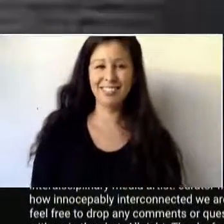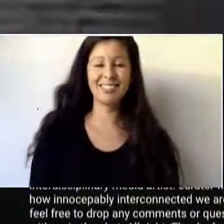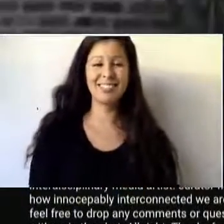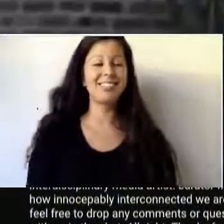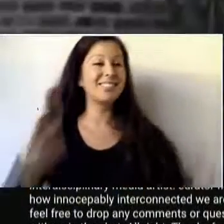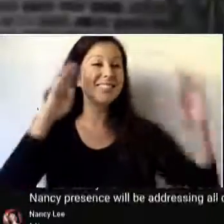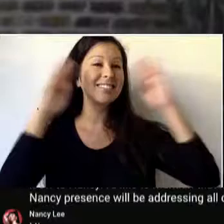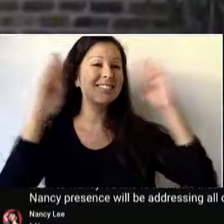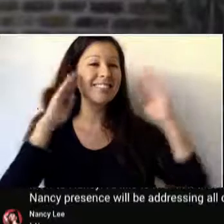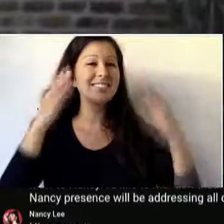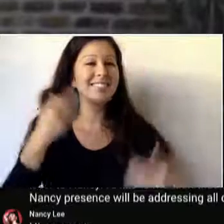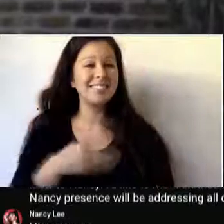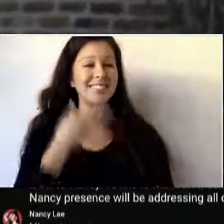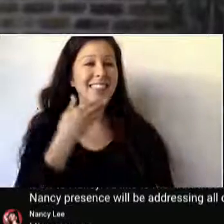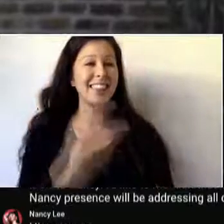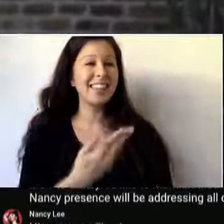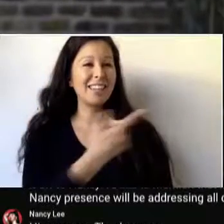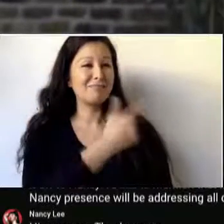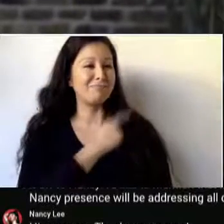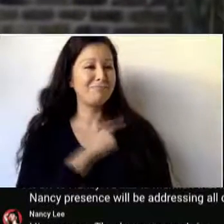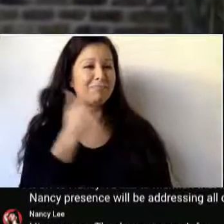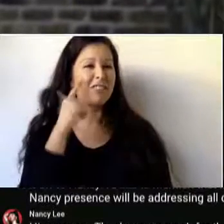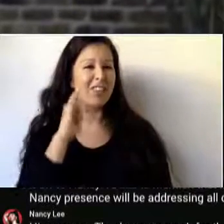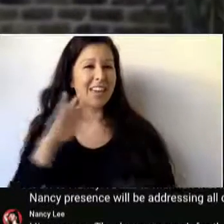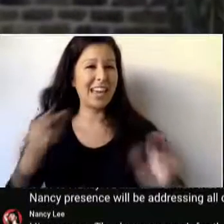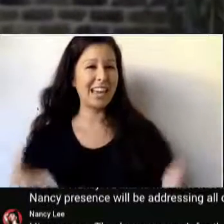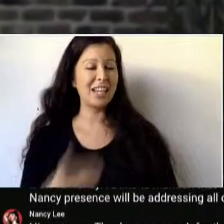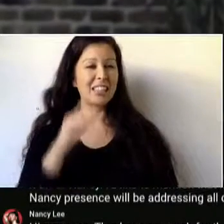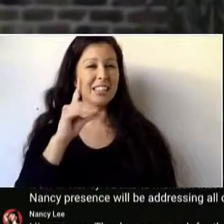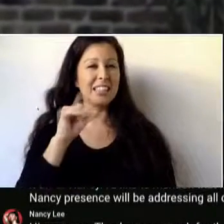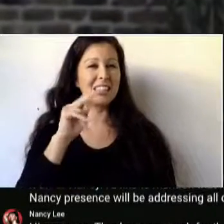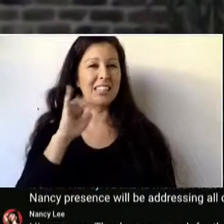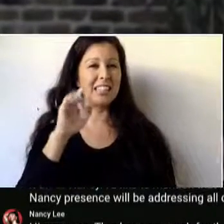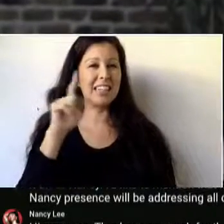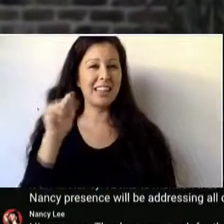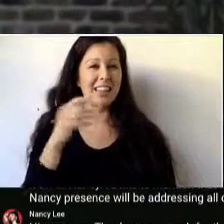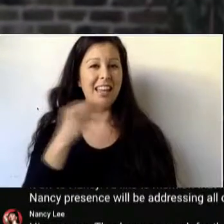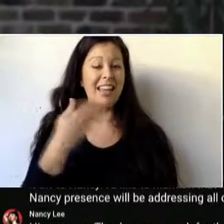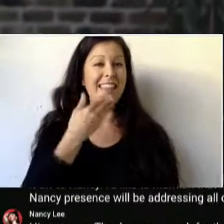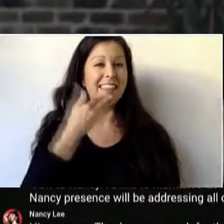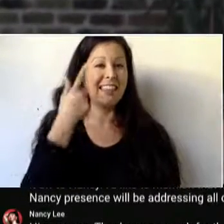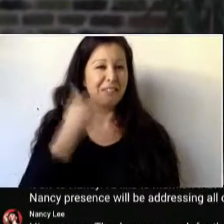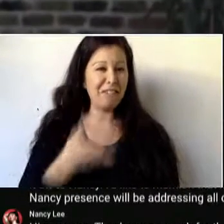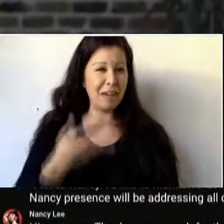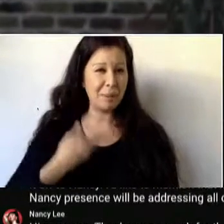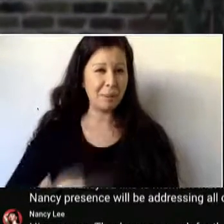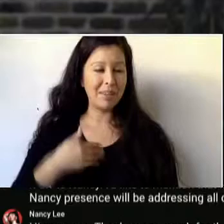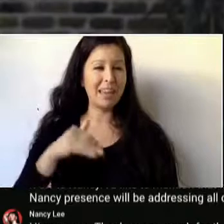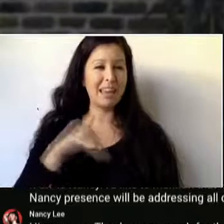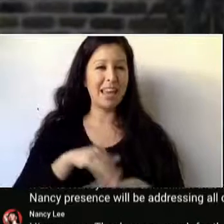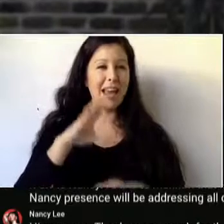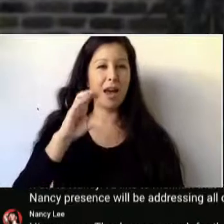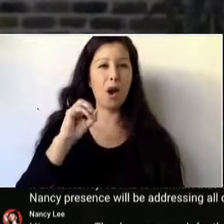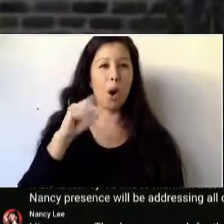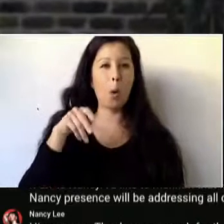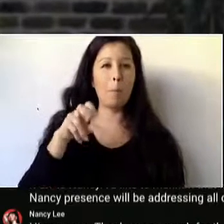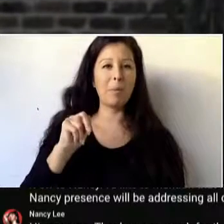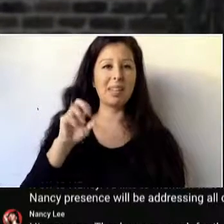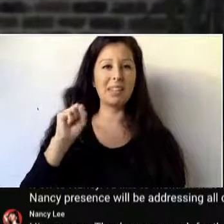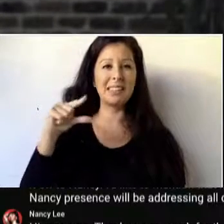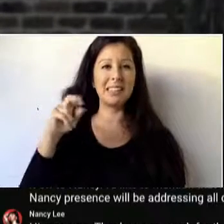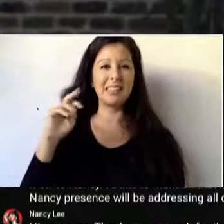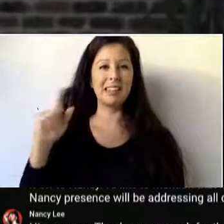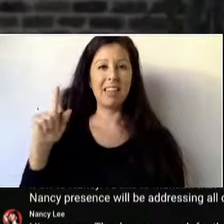Hi, everyone. Thank you so much for the intro, Daniela. And thanks for having me at Open Signal.